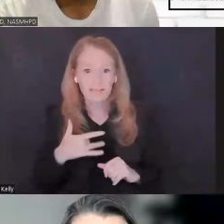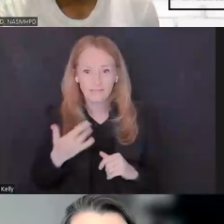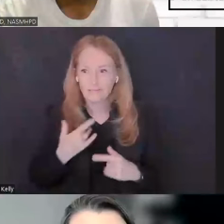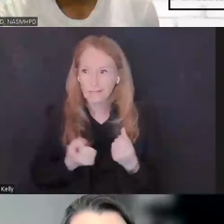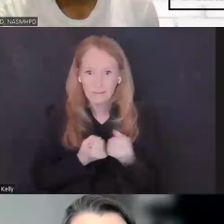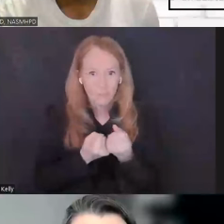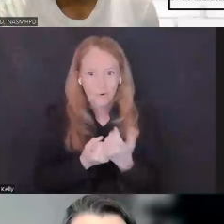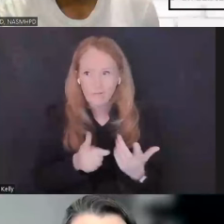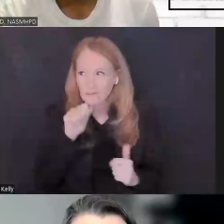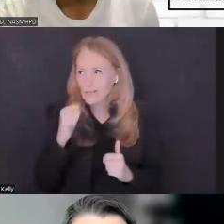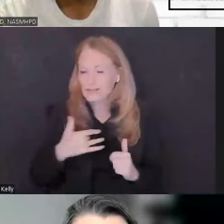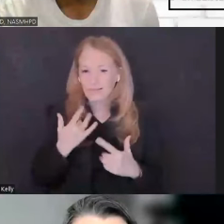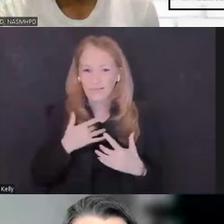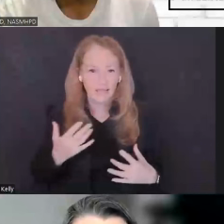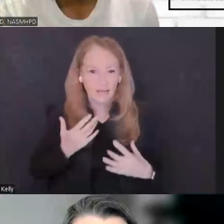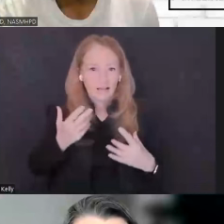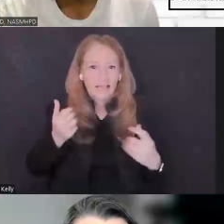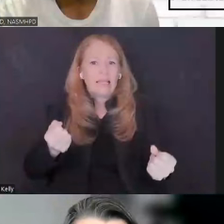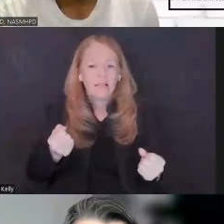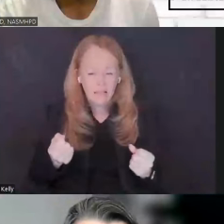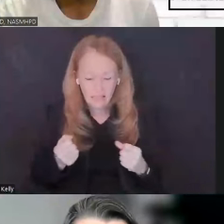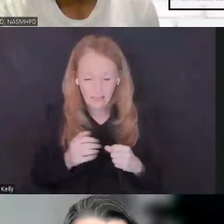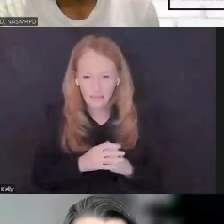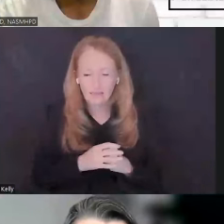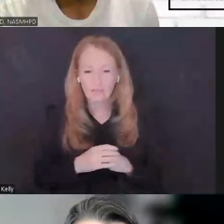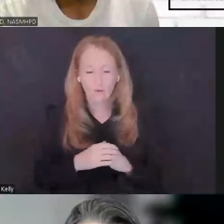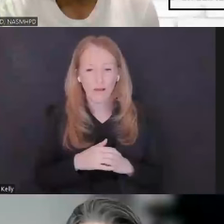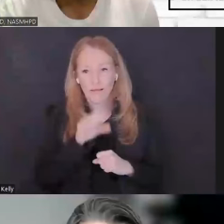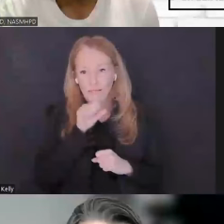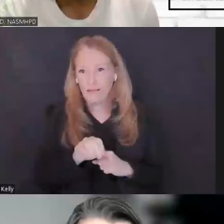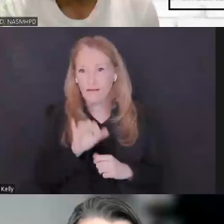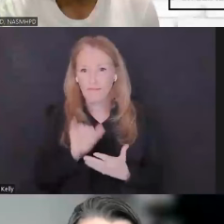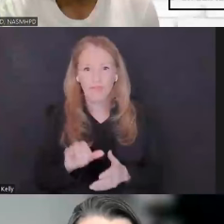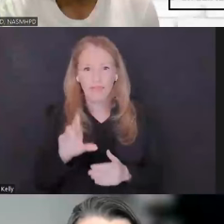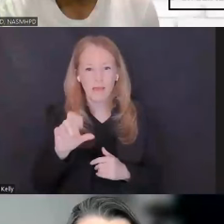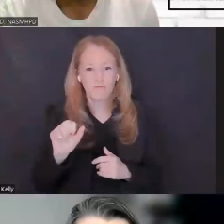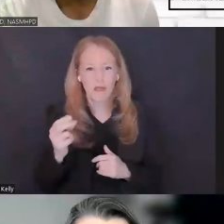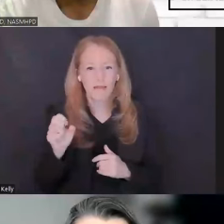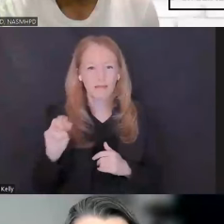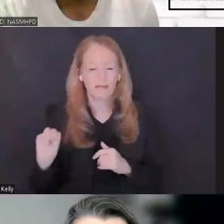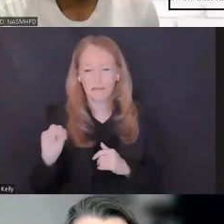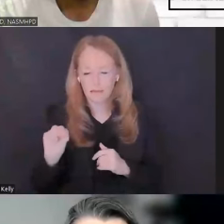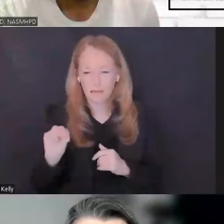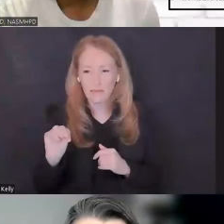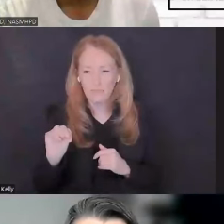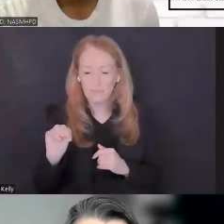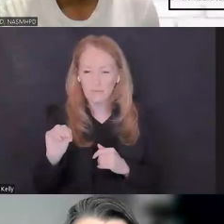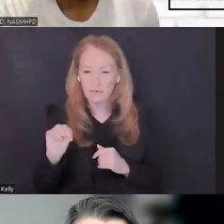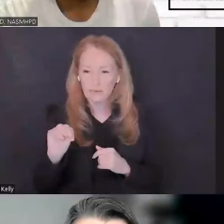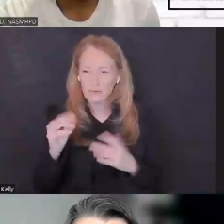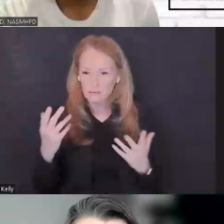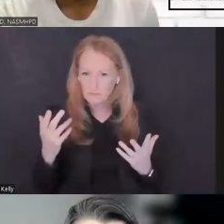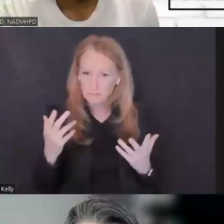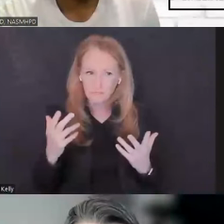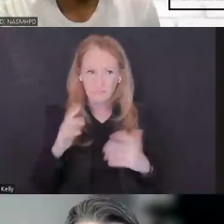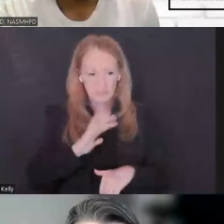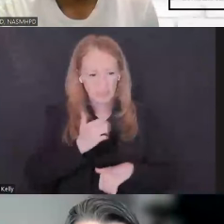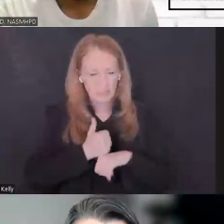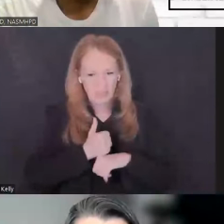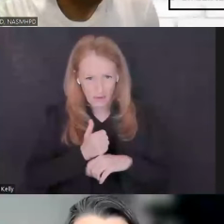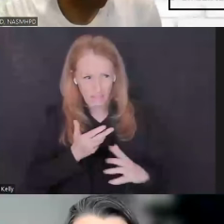supportive. And so I love that Raheem, puts it in that space of, we're here to help